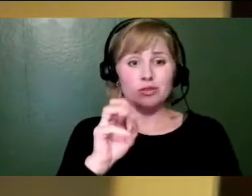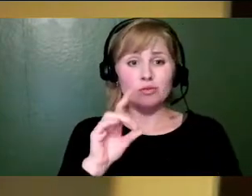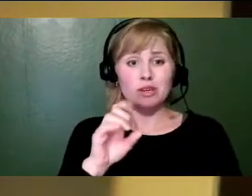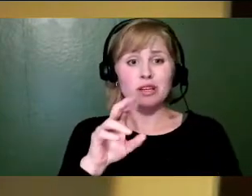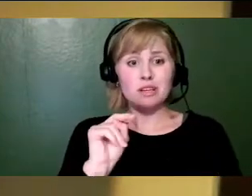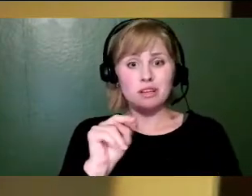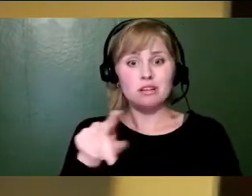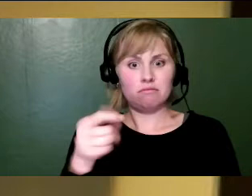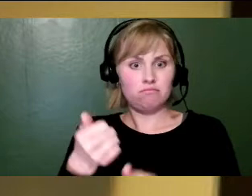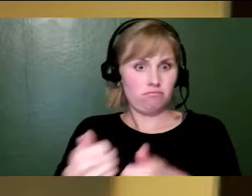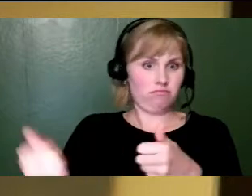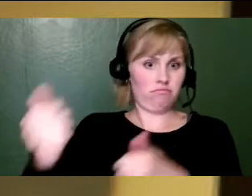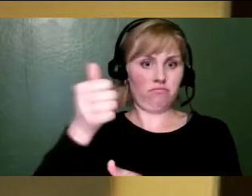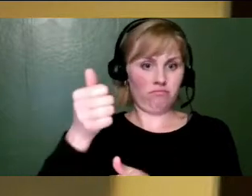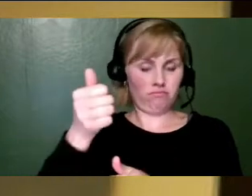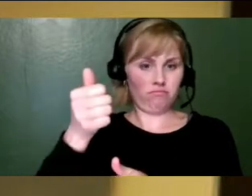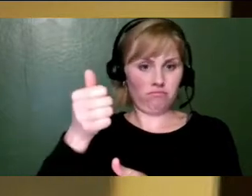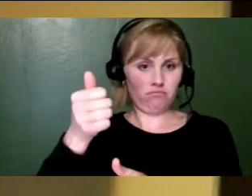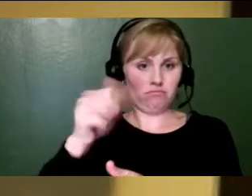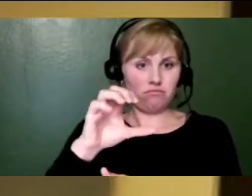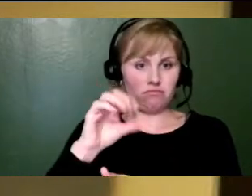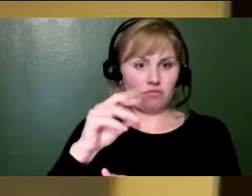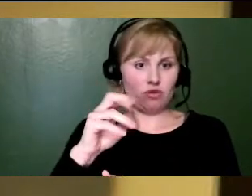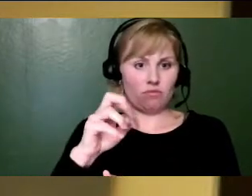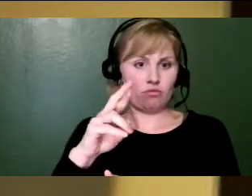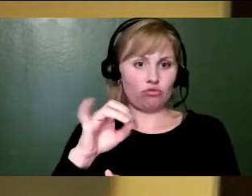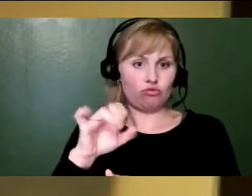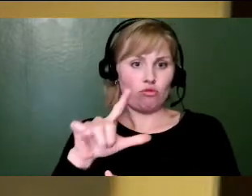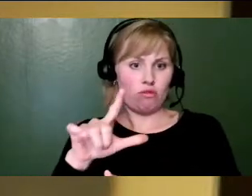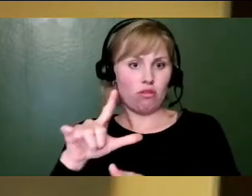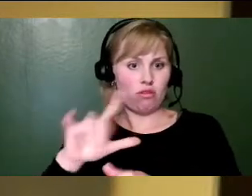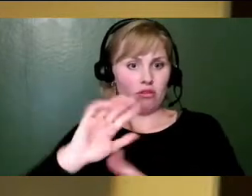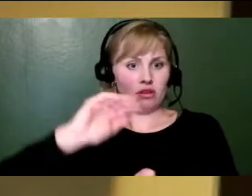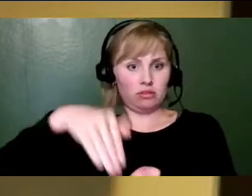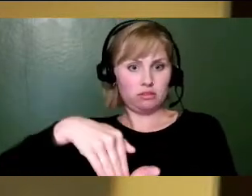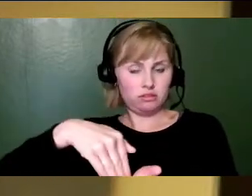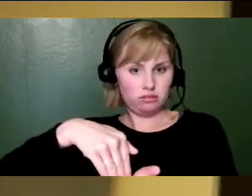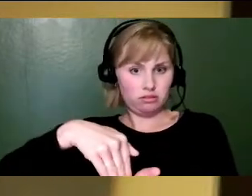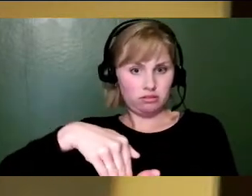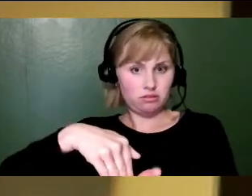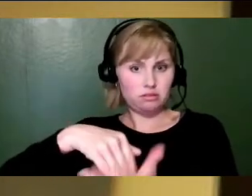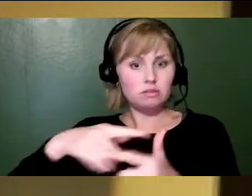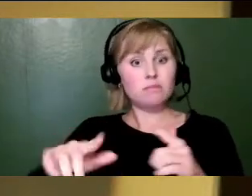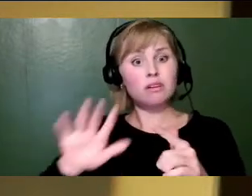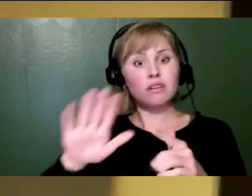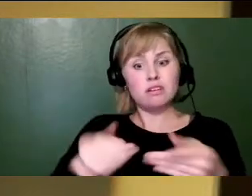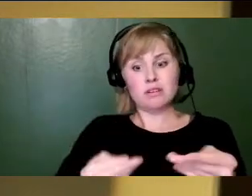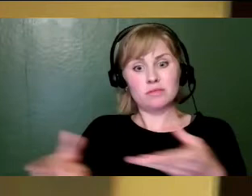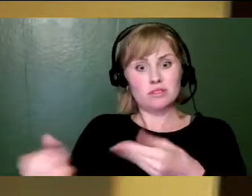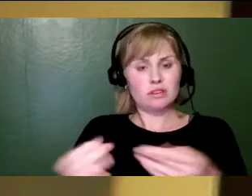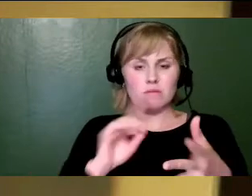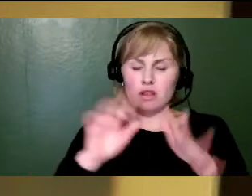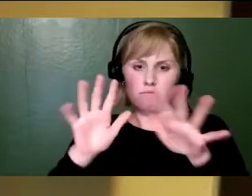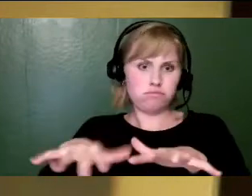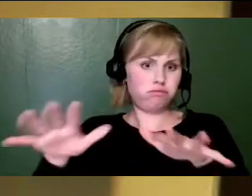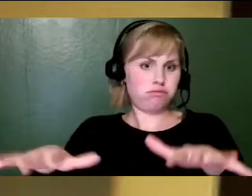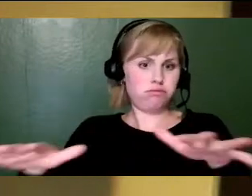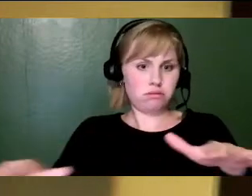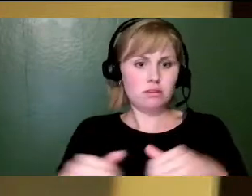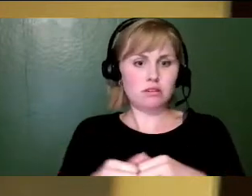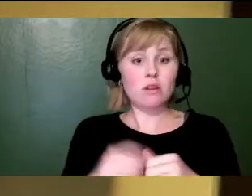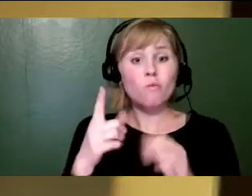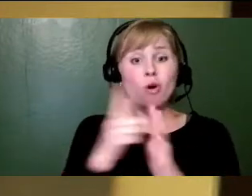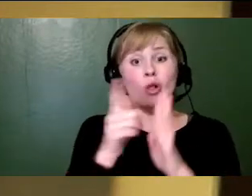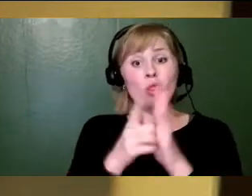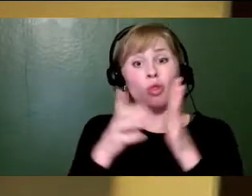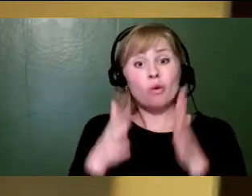an international reach and importance far beyond Sweden's economic footprint. One Stockholm-based lawyer estimated that